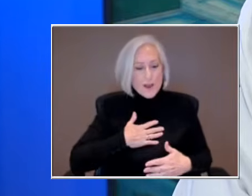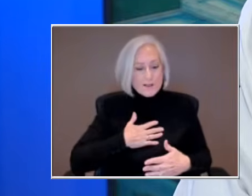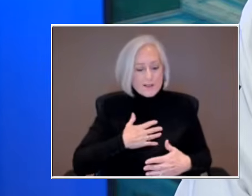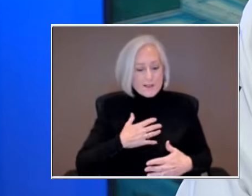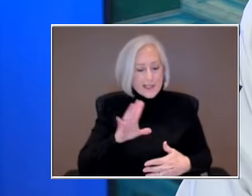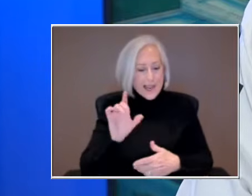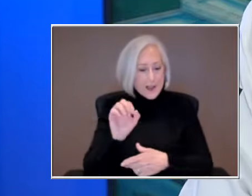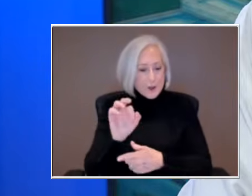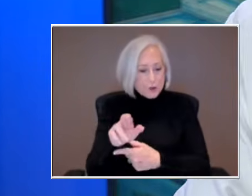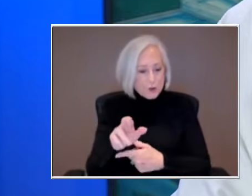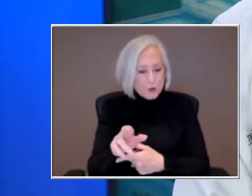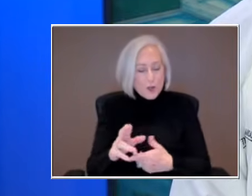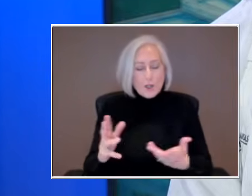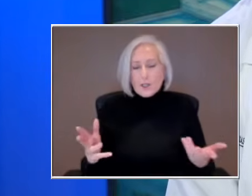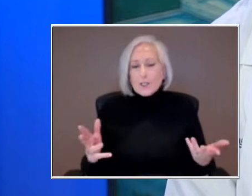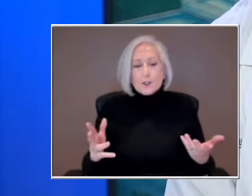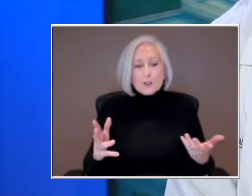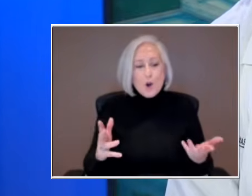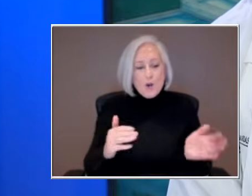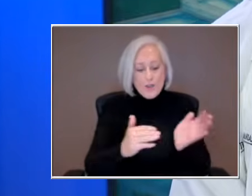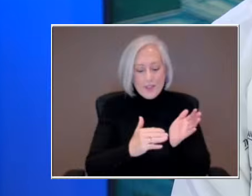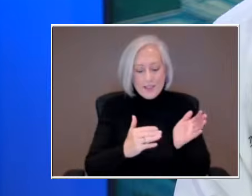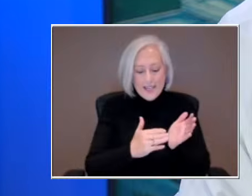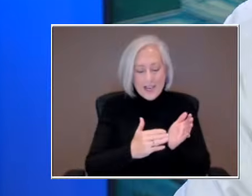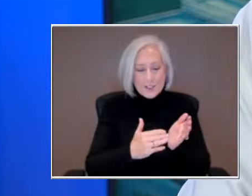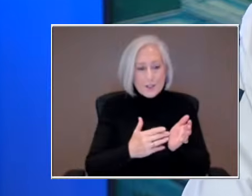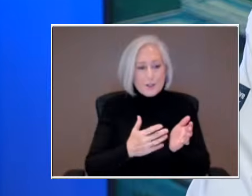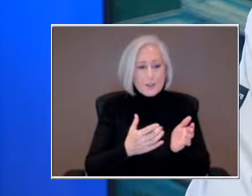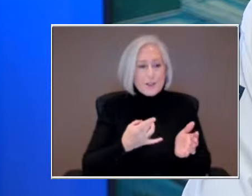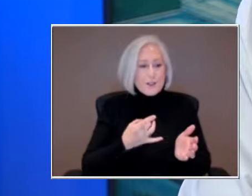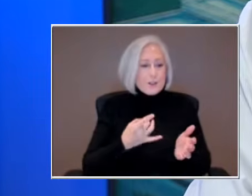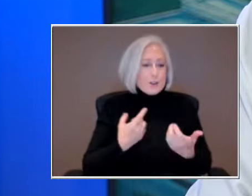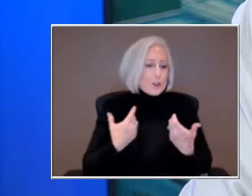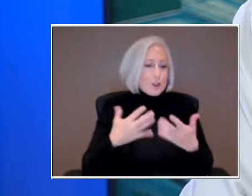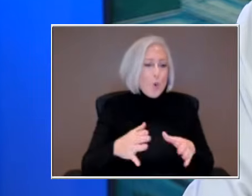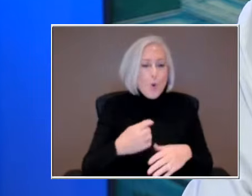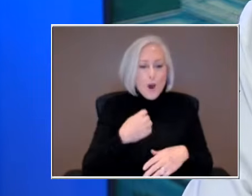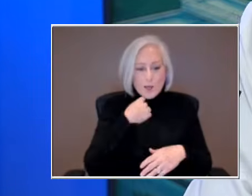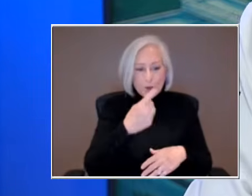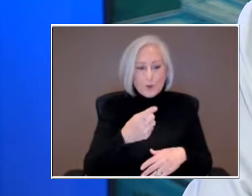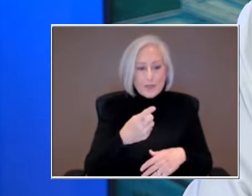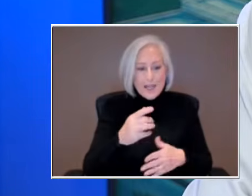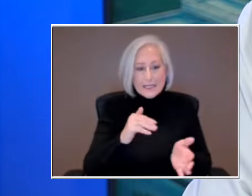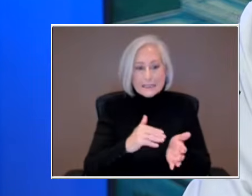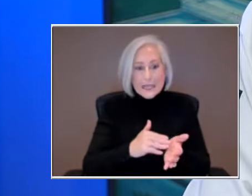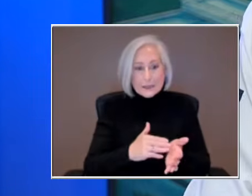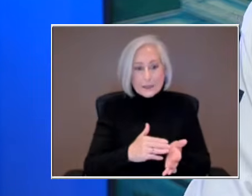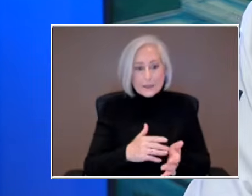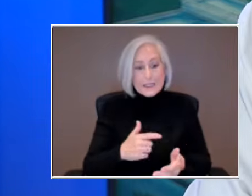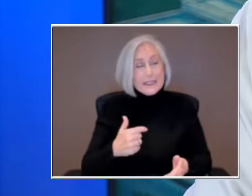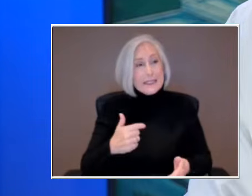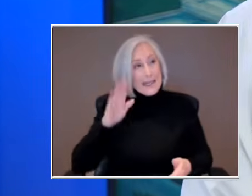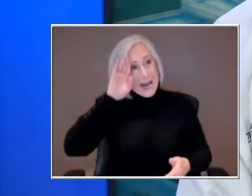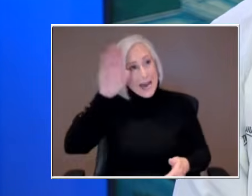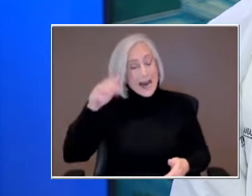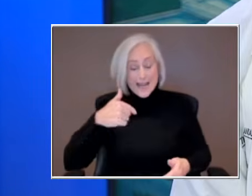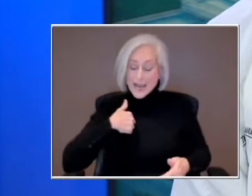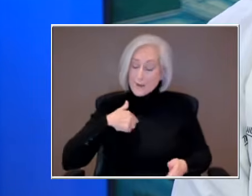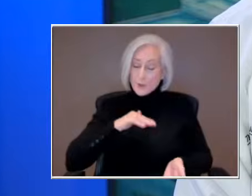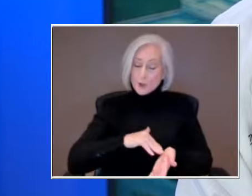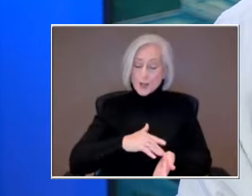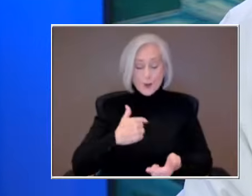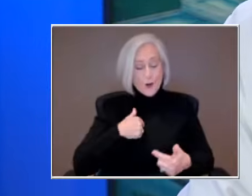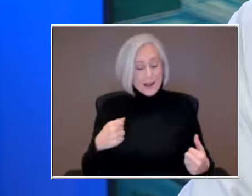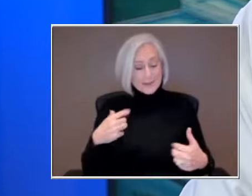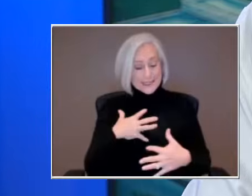a, doctors don't like to tell people they're scared too often. Hi, I'm your doctor and I'm scared. Right. This one kept me awake